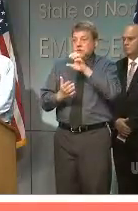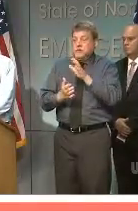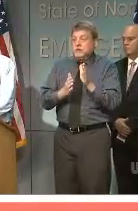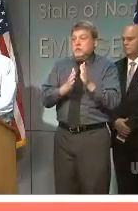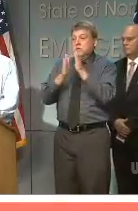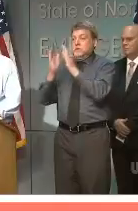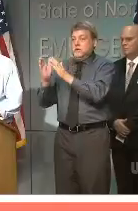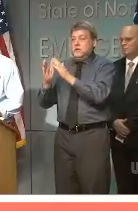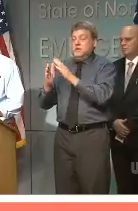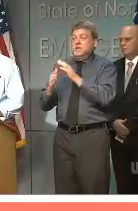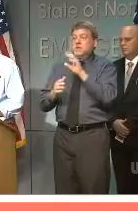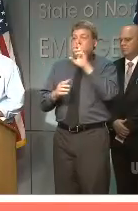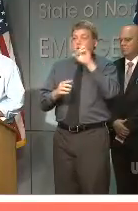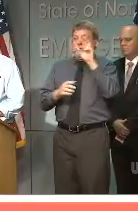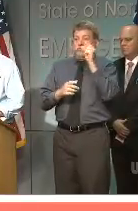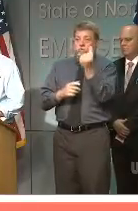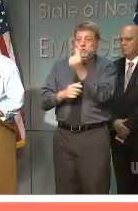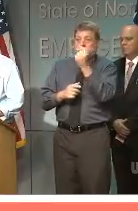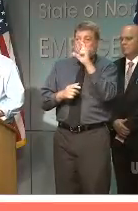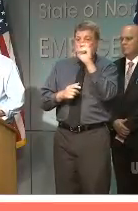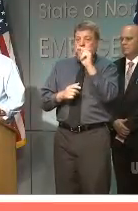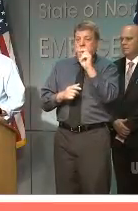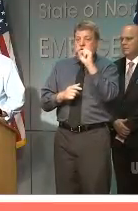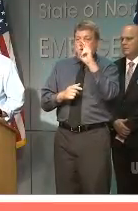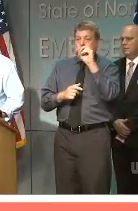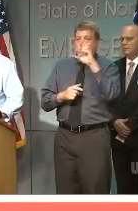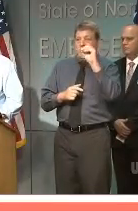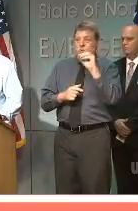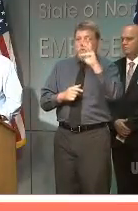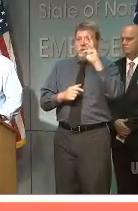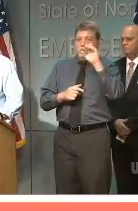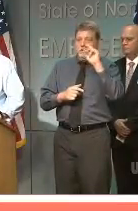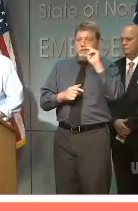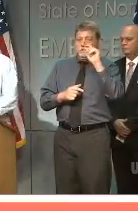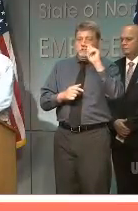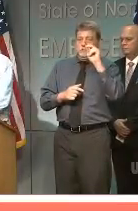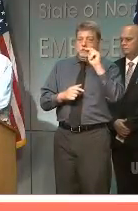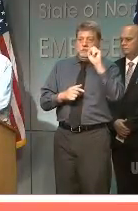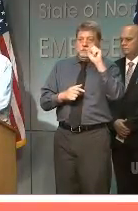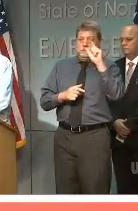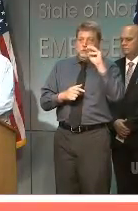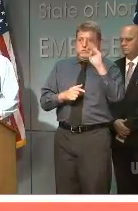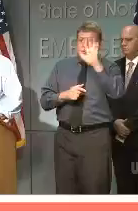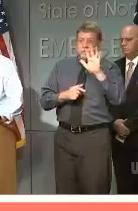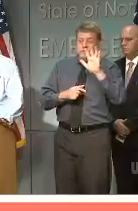Triangle, have several more hours of heavy wind and rain to go.